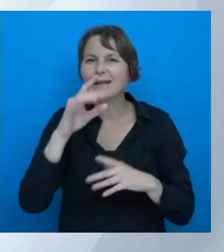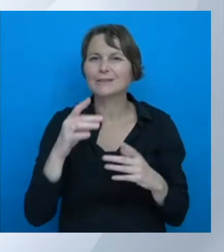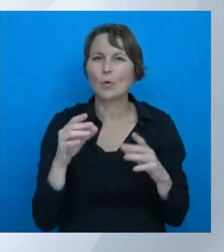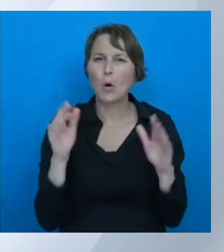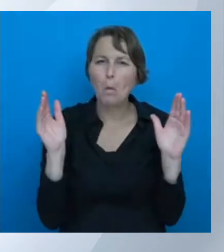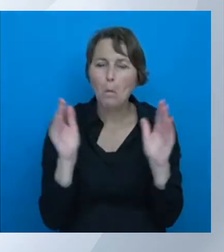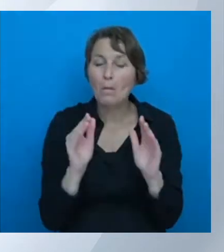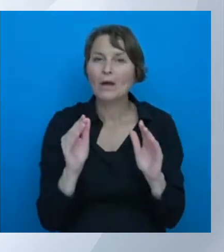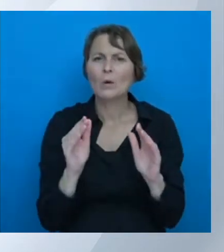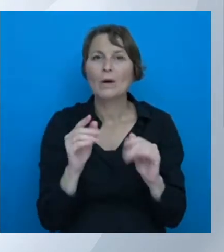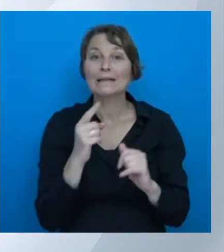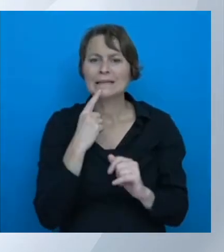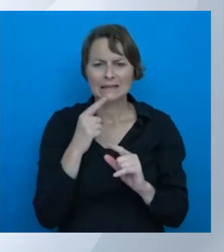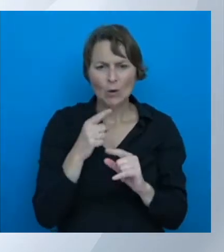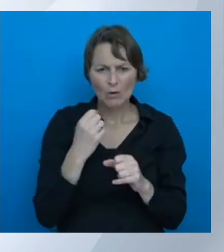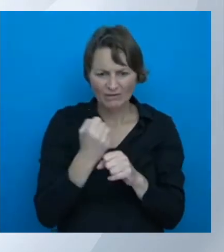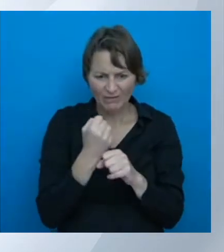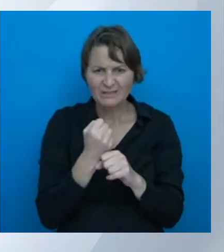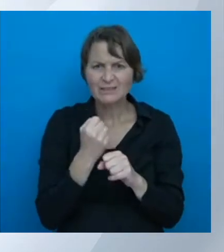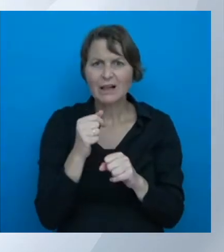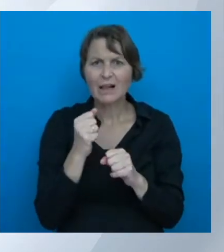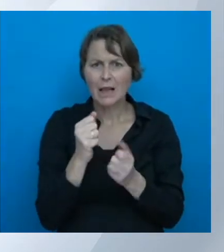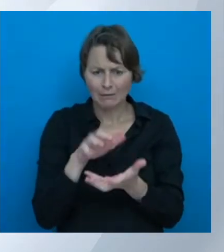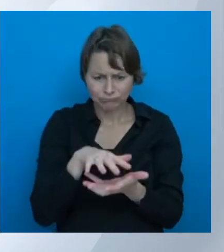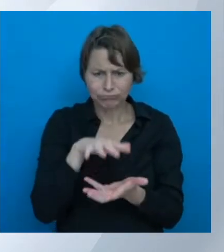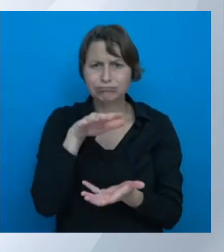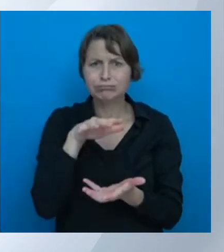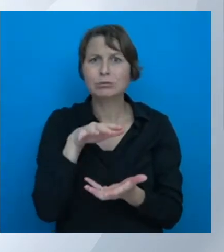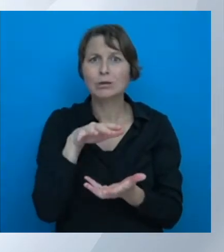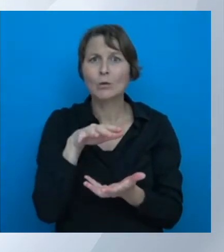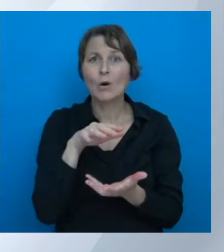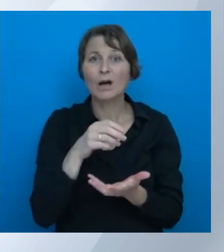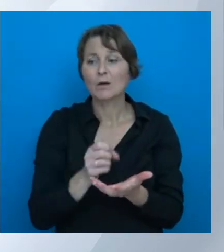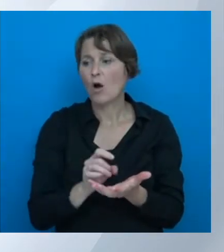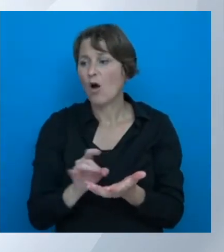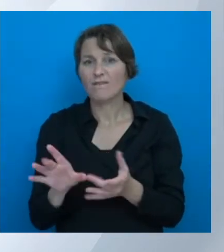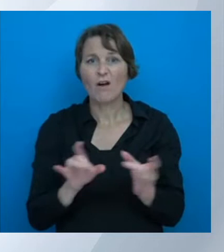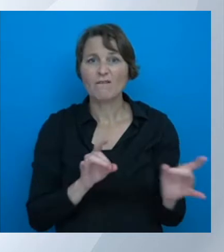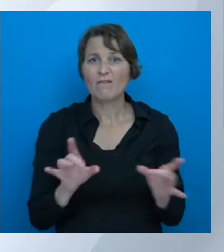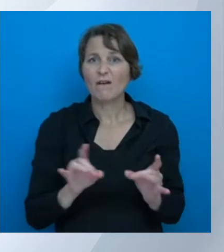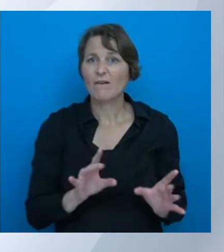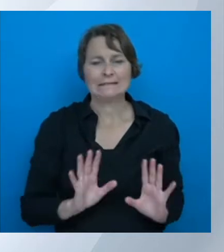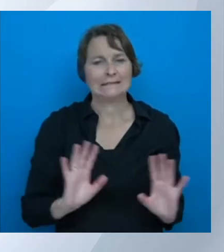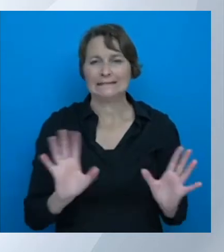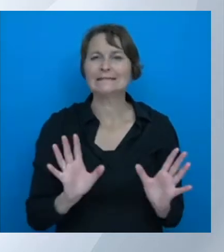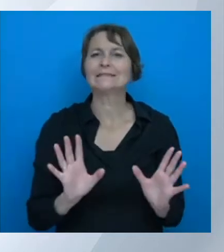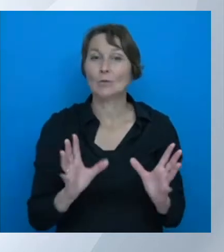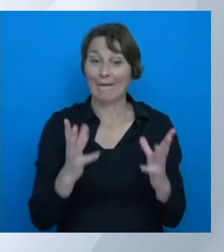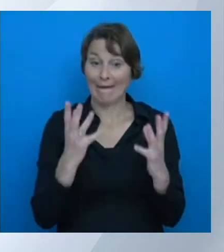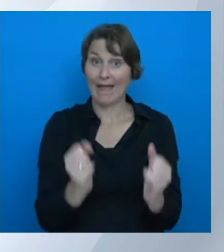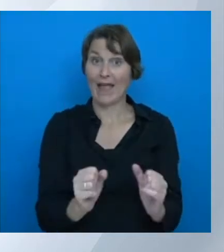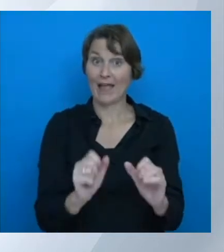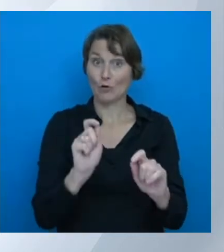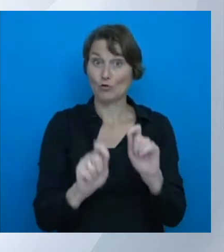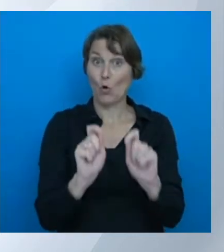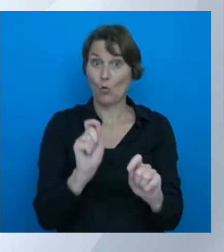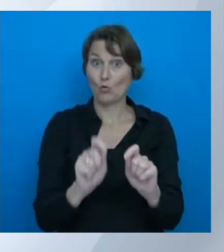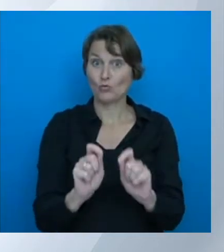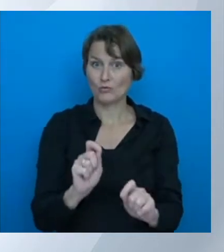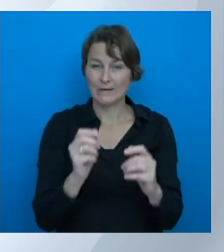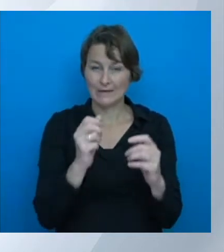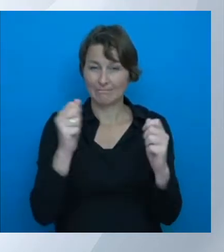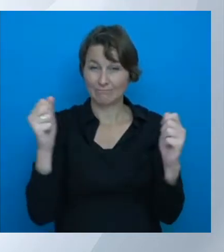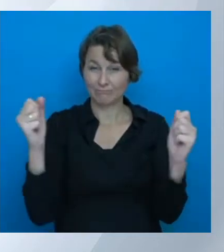have developed. We want to make use of those existing code wherever possible. All the application which are